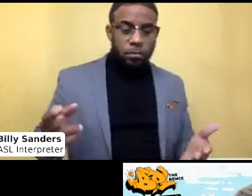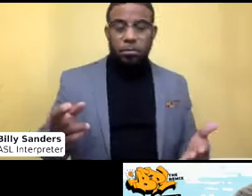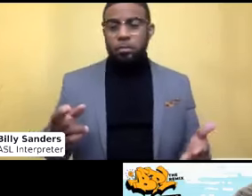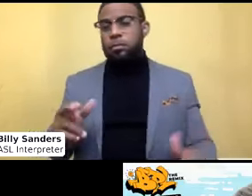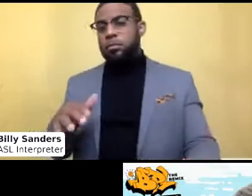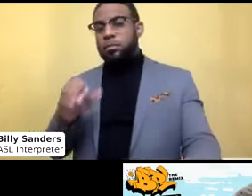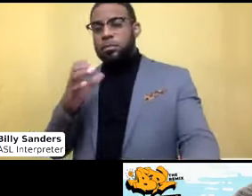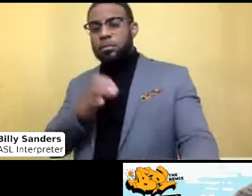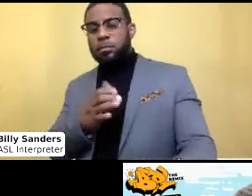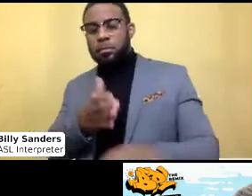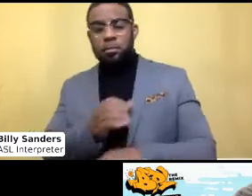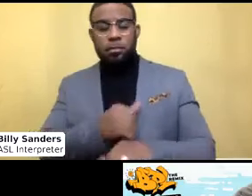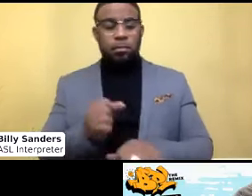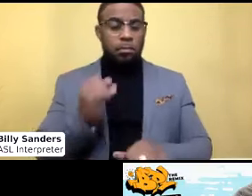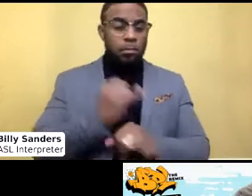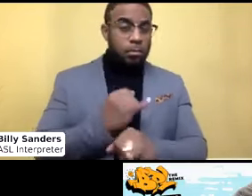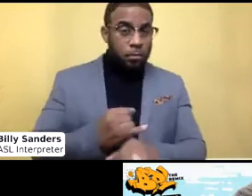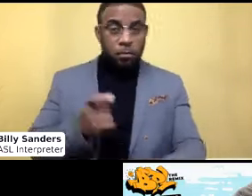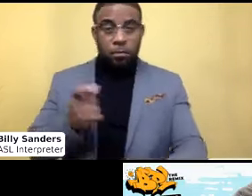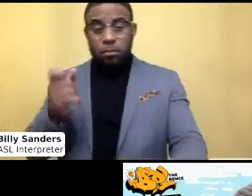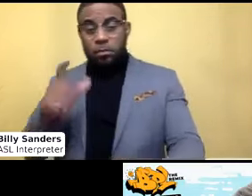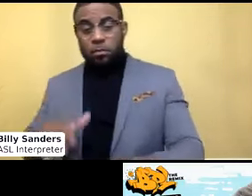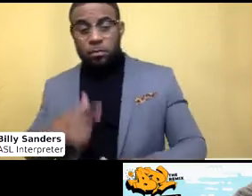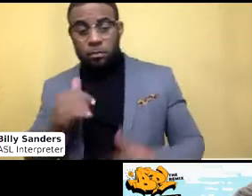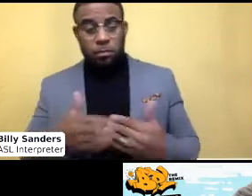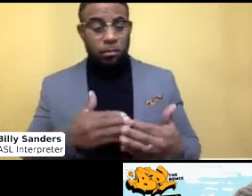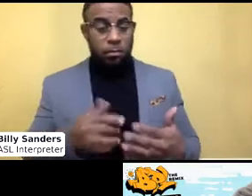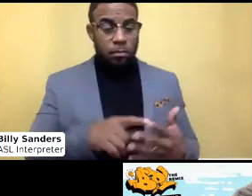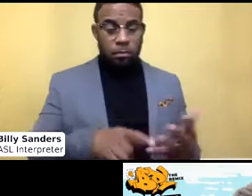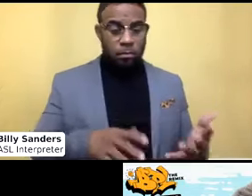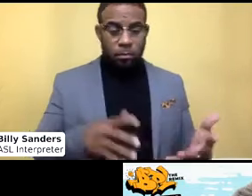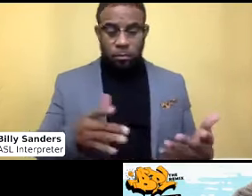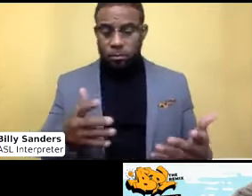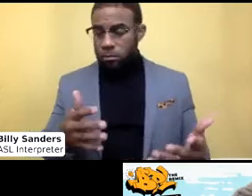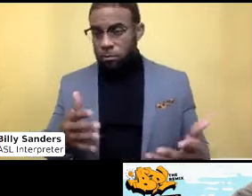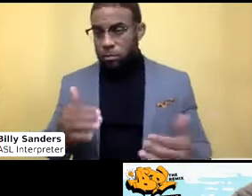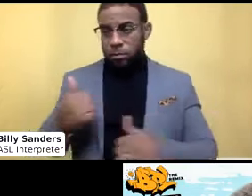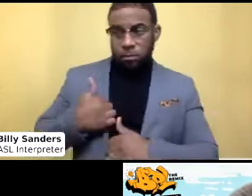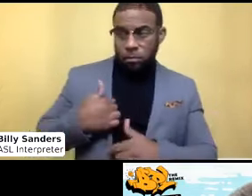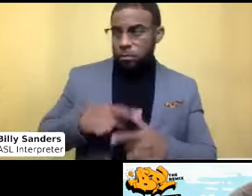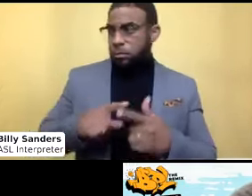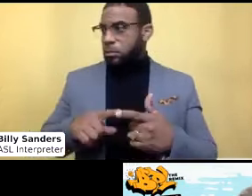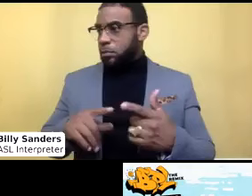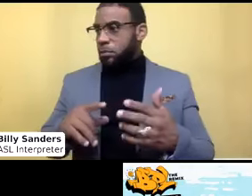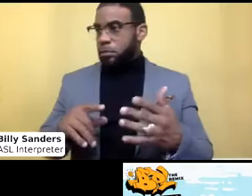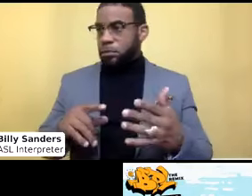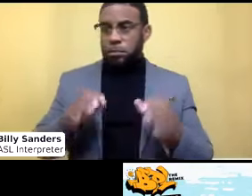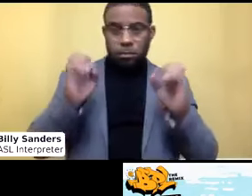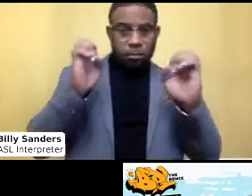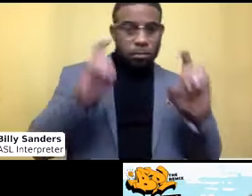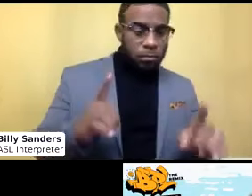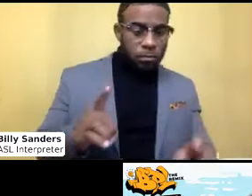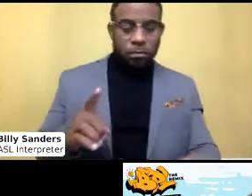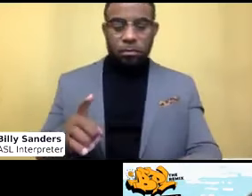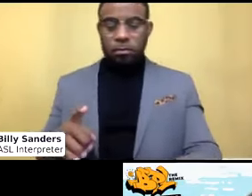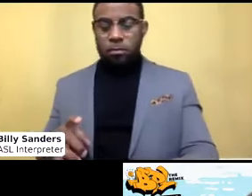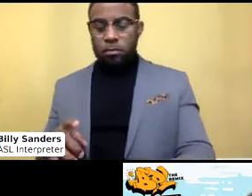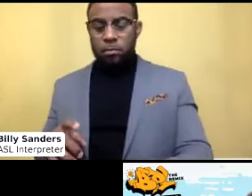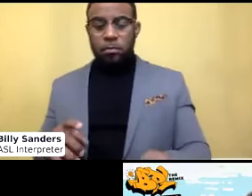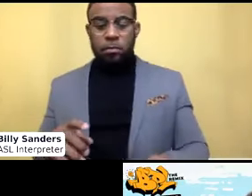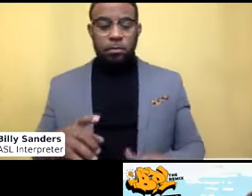over the institutions that govern their lives, like even the army or the education or